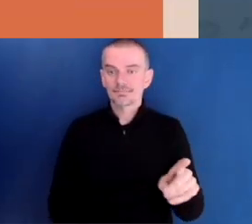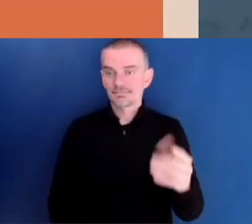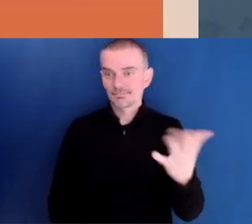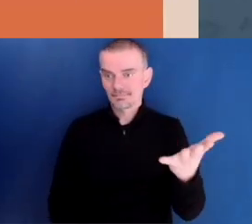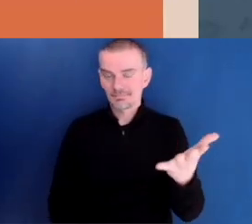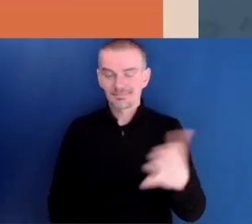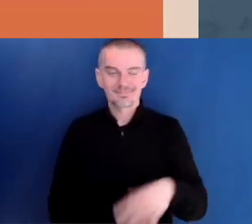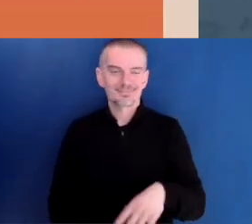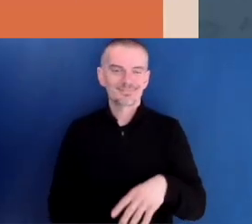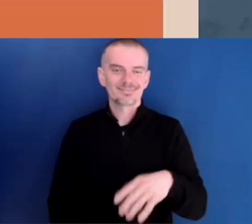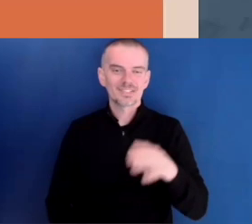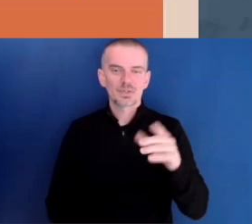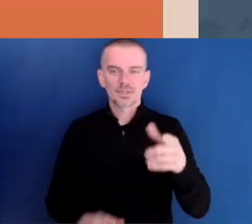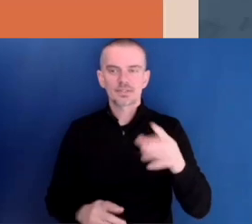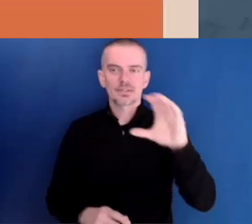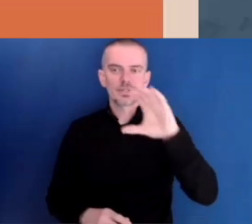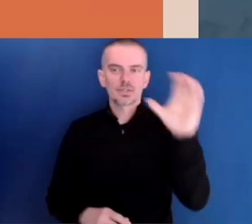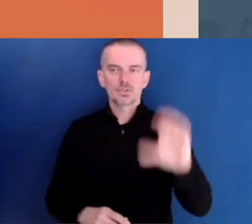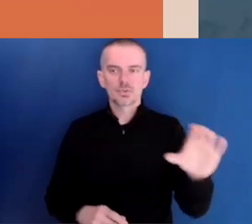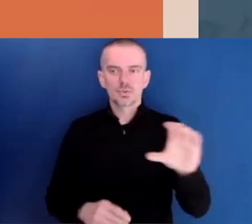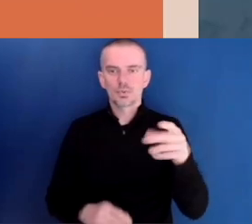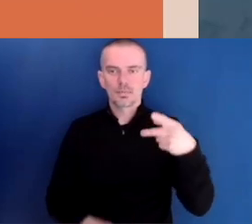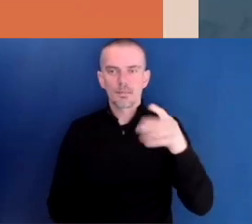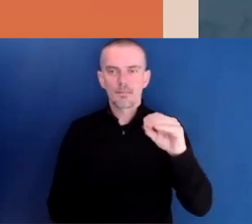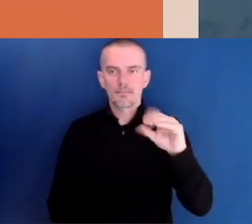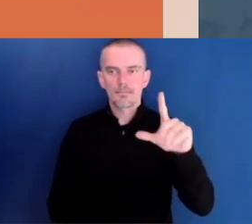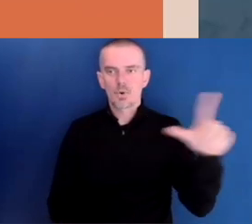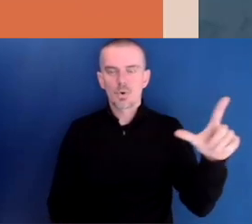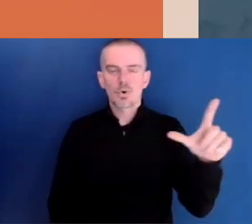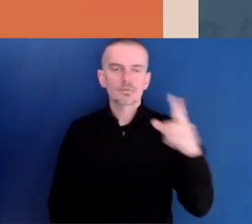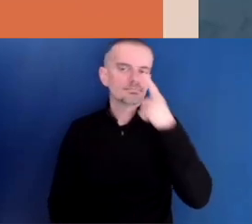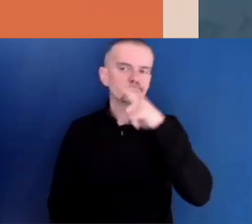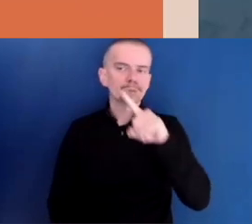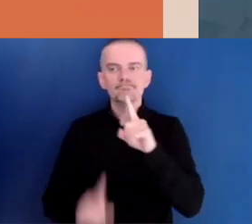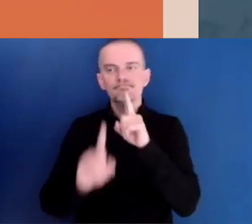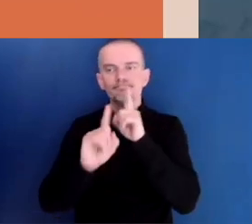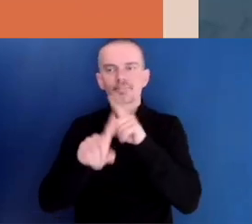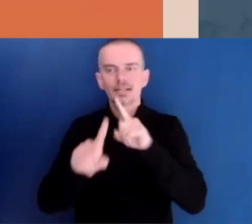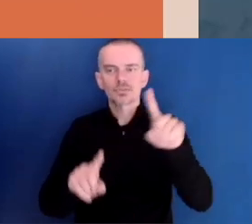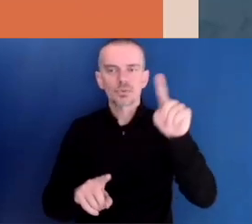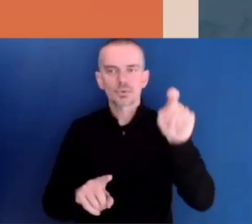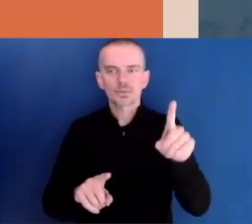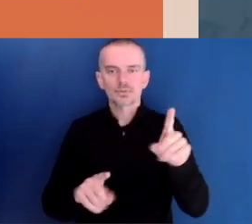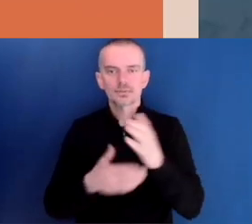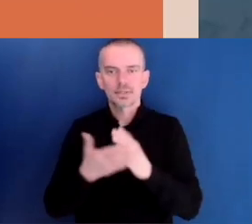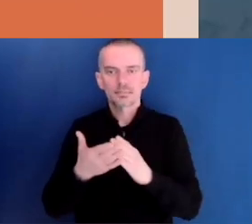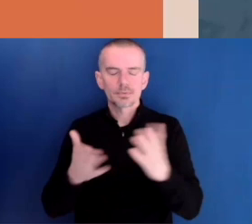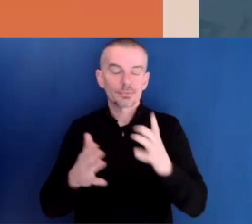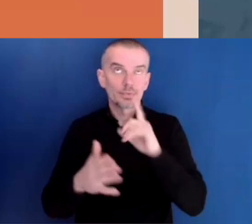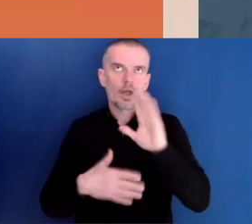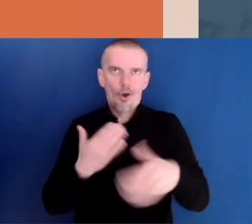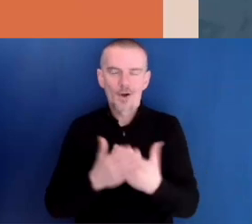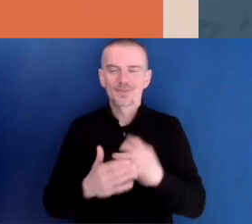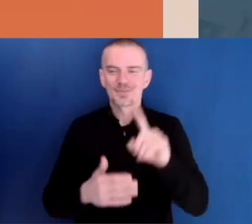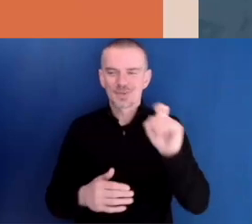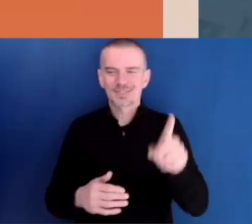is going to be a Zoom poll, and if you could just answer some of the questions, or answer all the questions, hopefully, to the best of